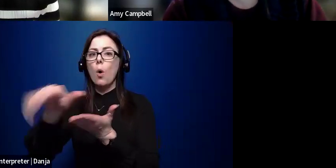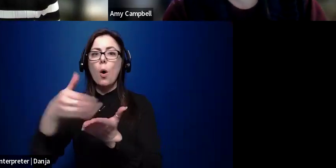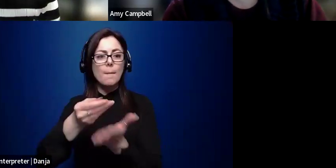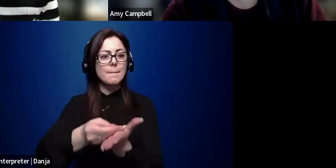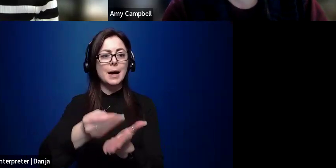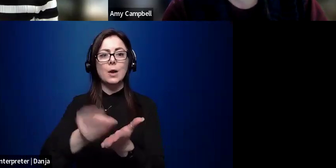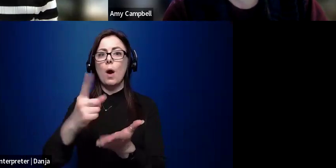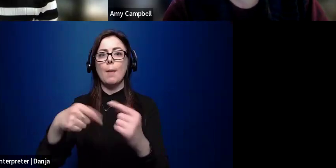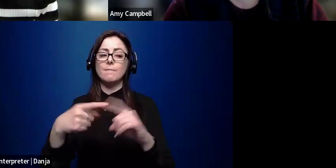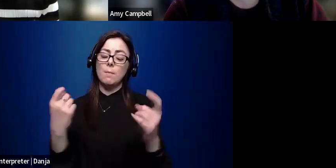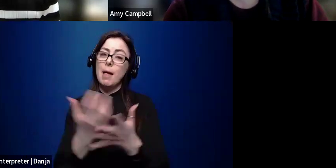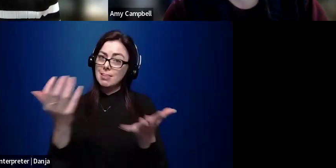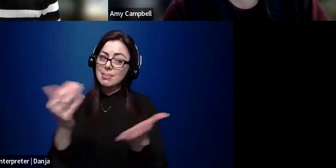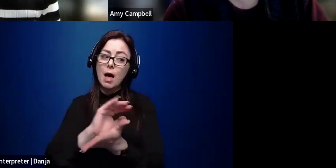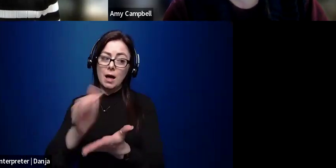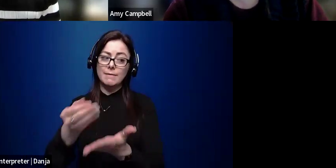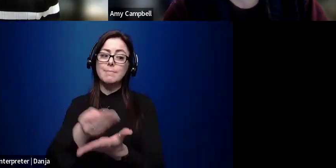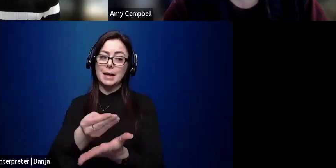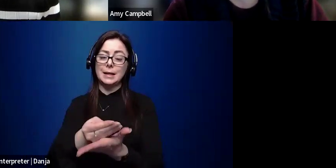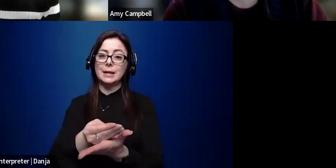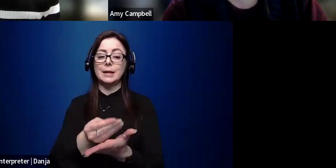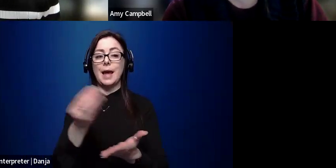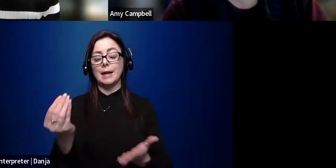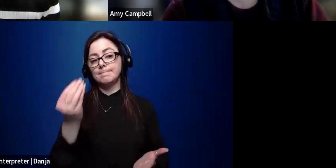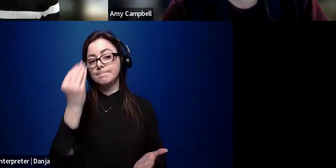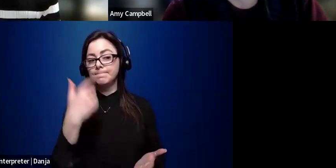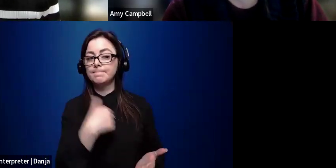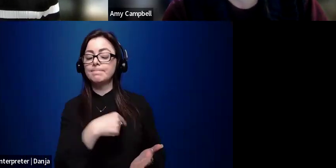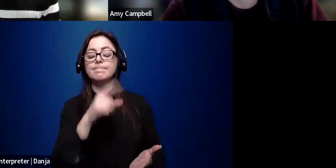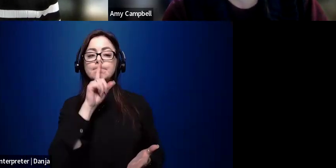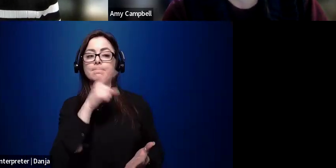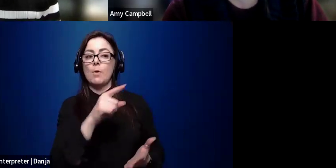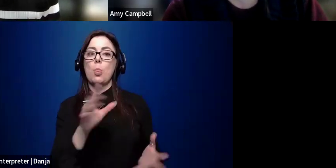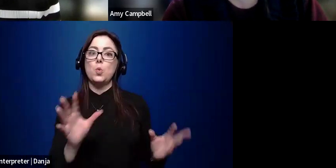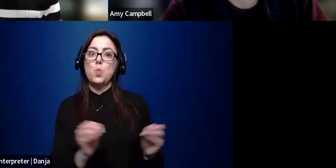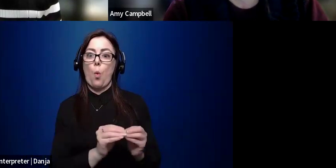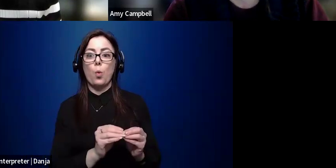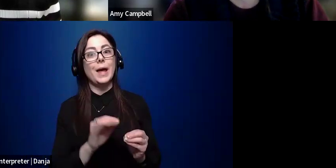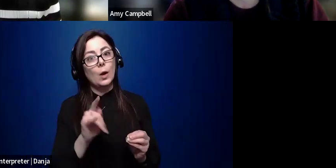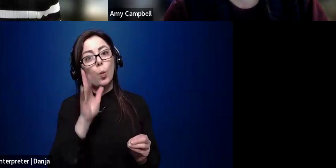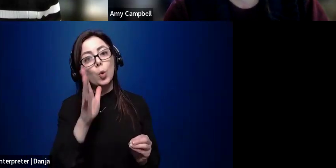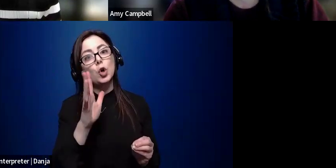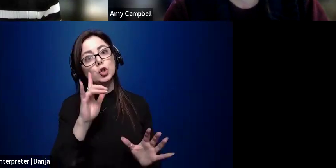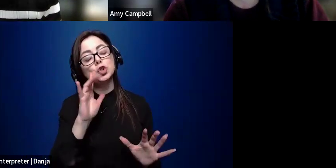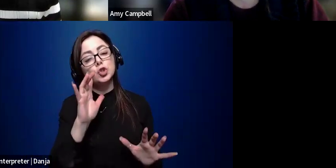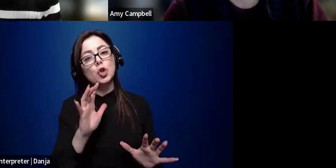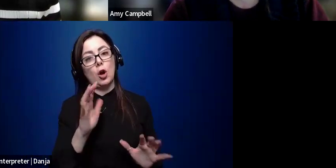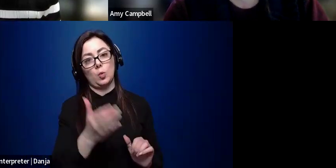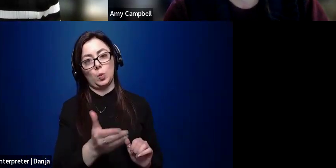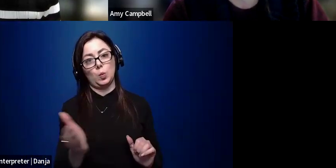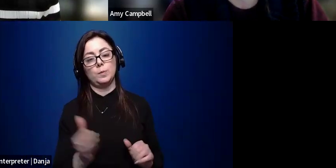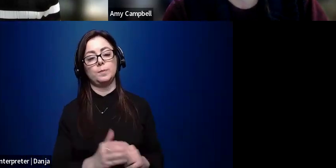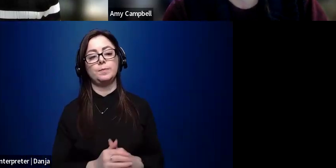And it's a lot of money. And in fact, we didn't put the total in here, but it would shock you.